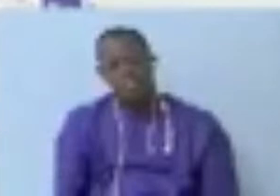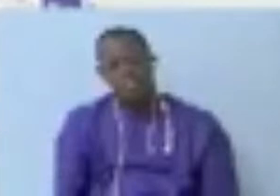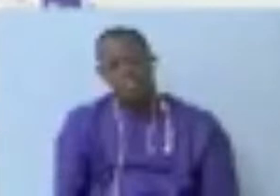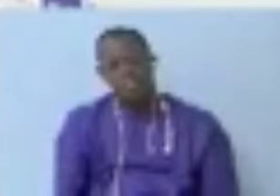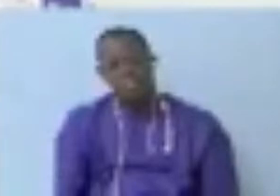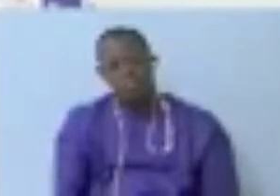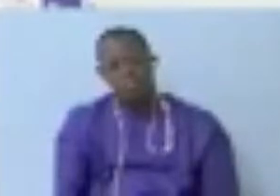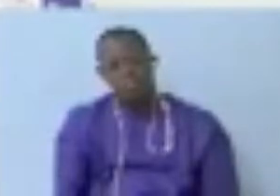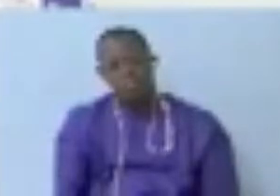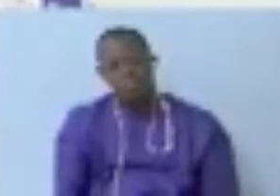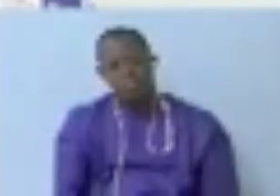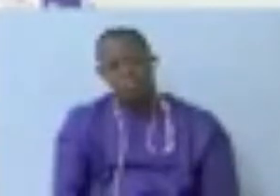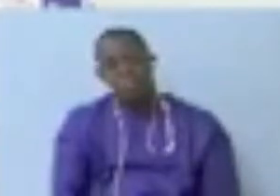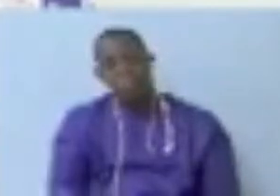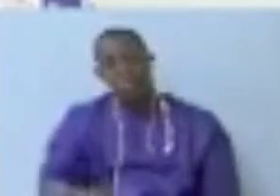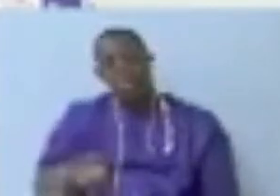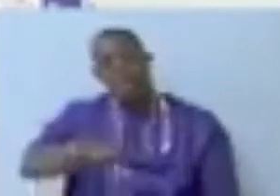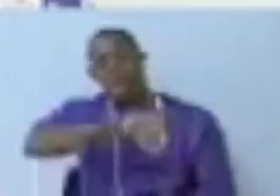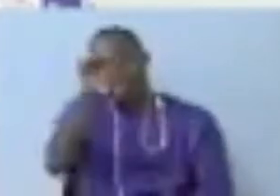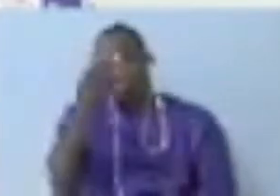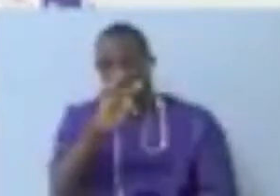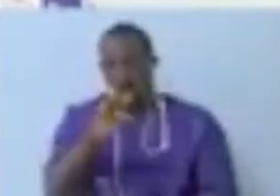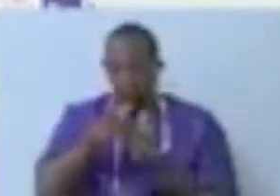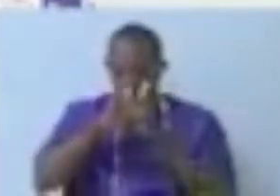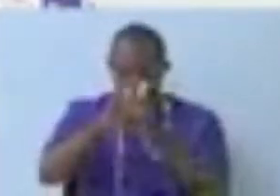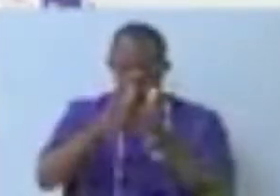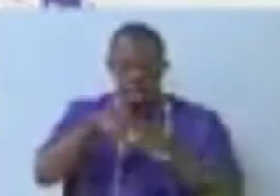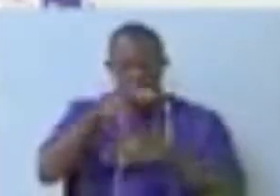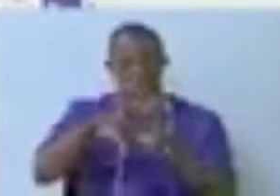he, going by the evidence, I